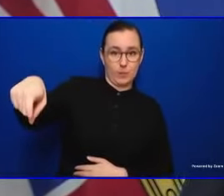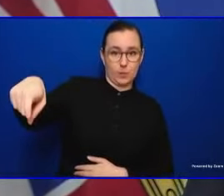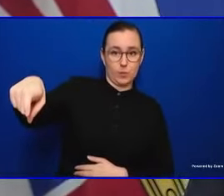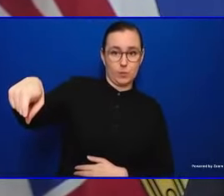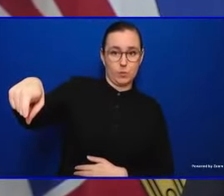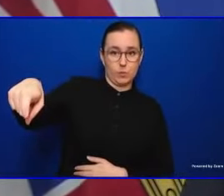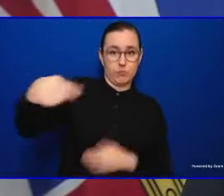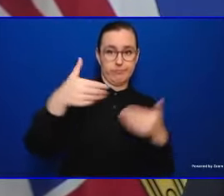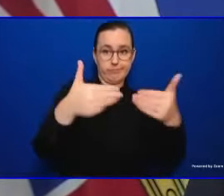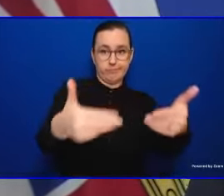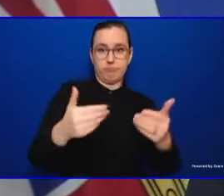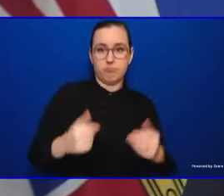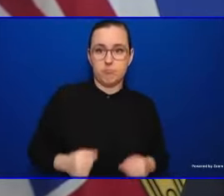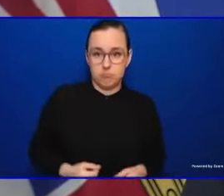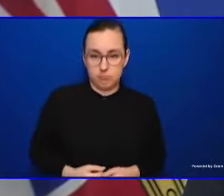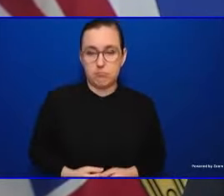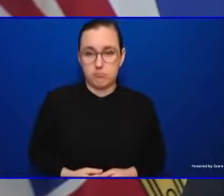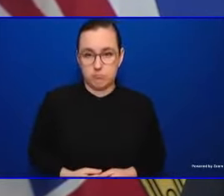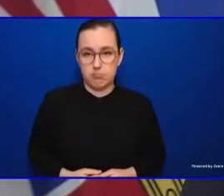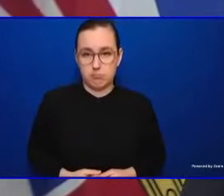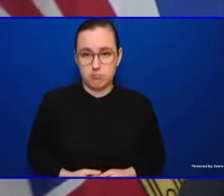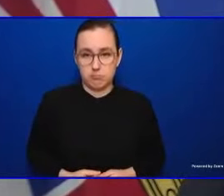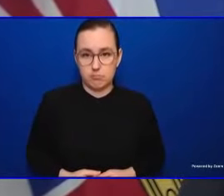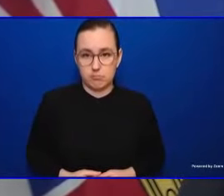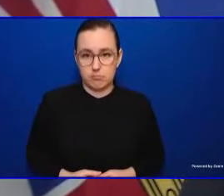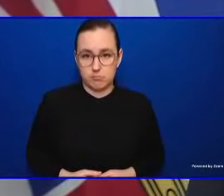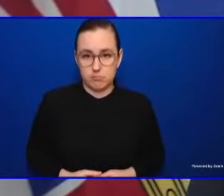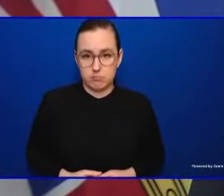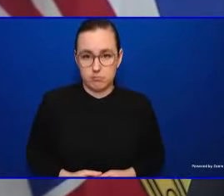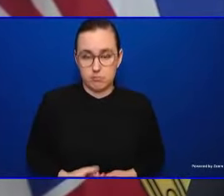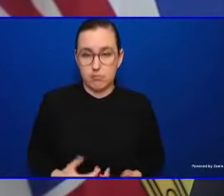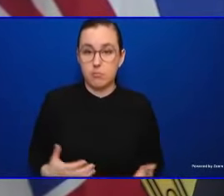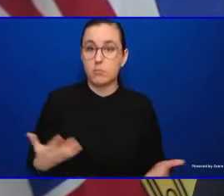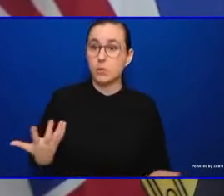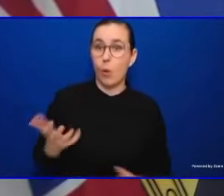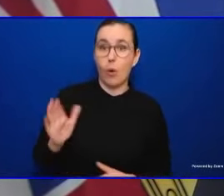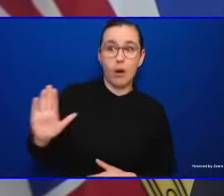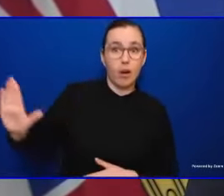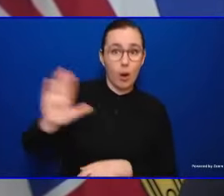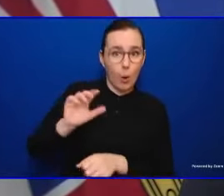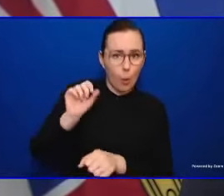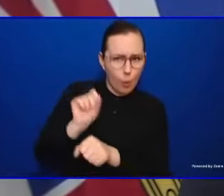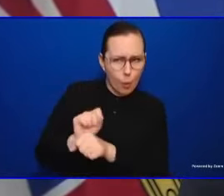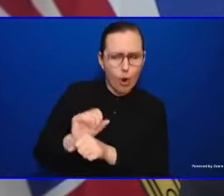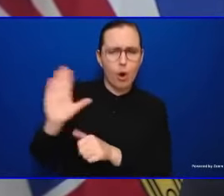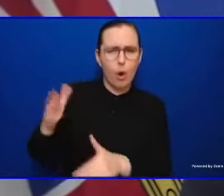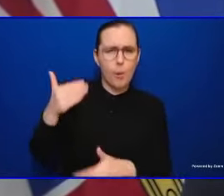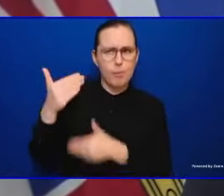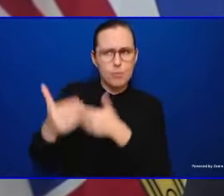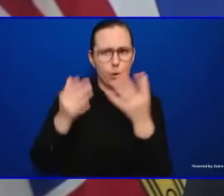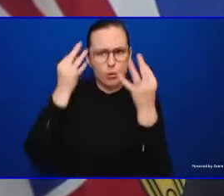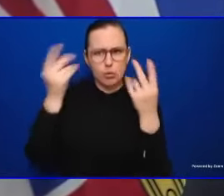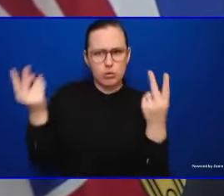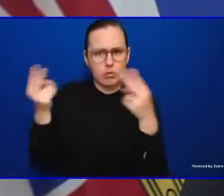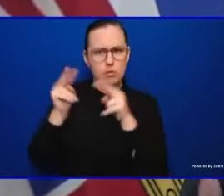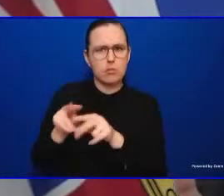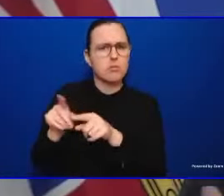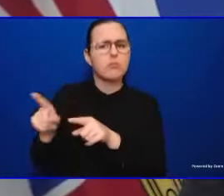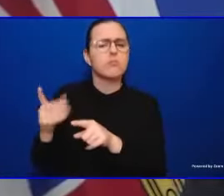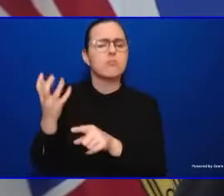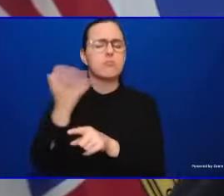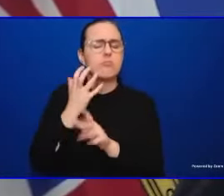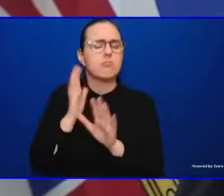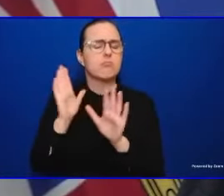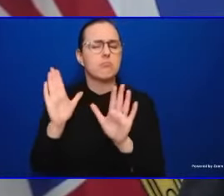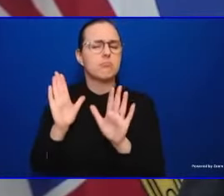and the work of Dr. Henry and her team in this area is just exemplary. I'm very proud of them, and I'm very proud of their approach, which is to